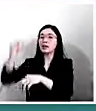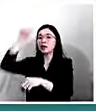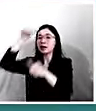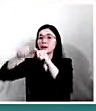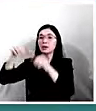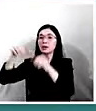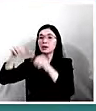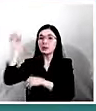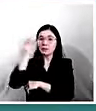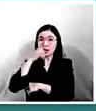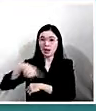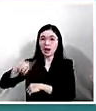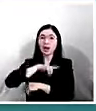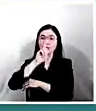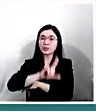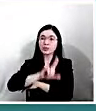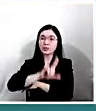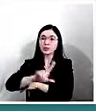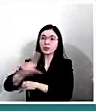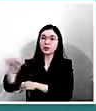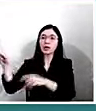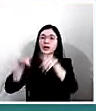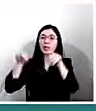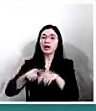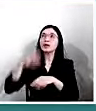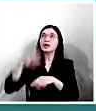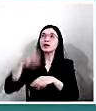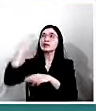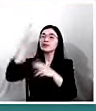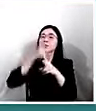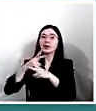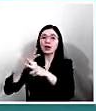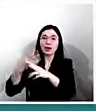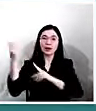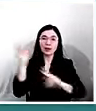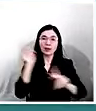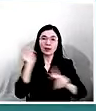Lord, as you favor your people.